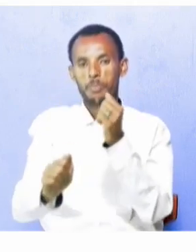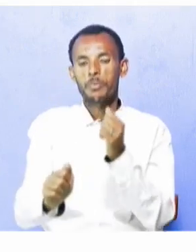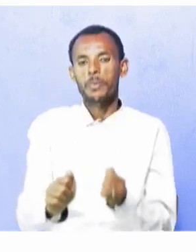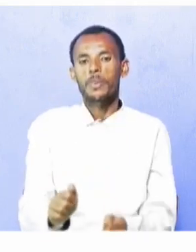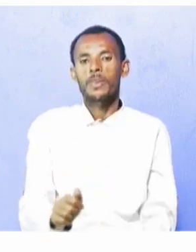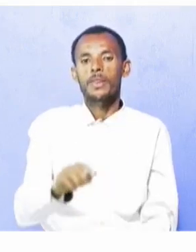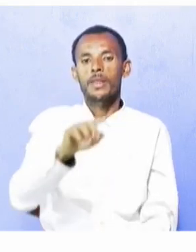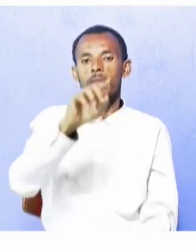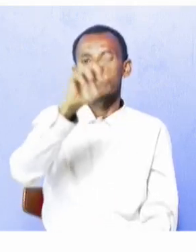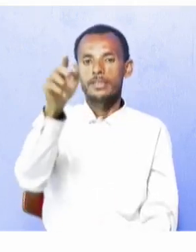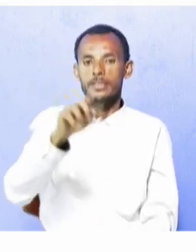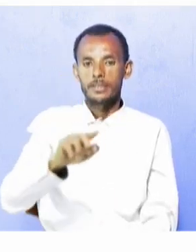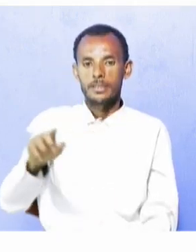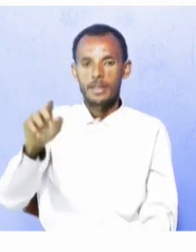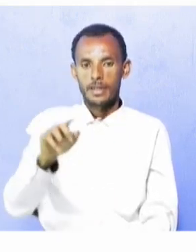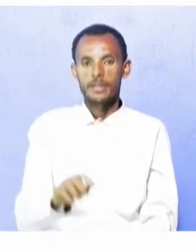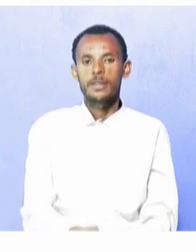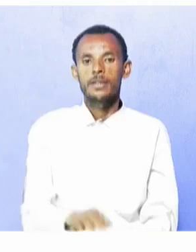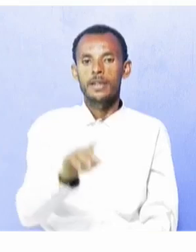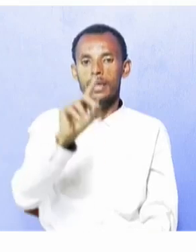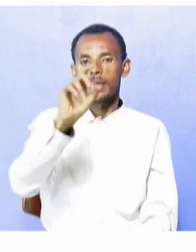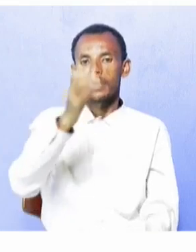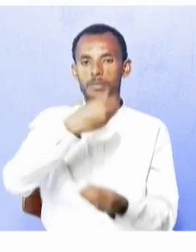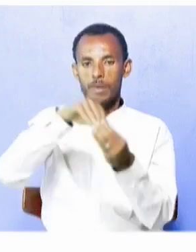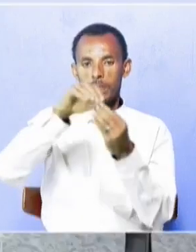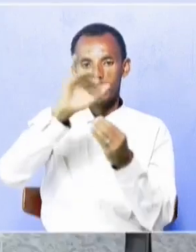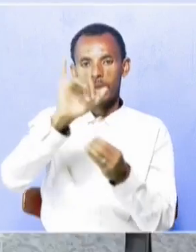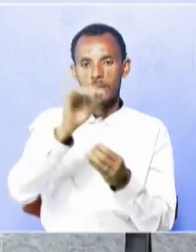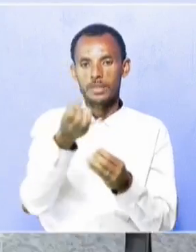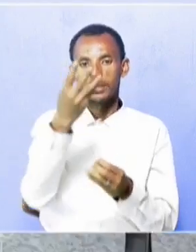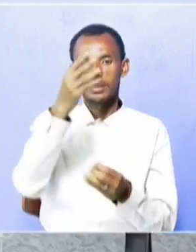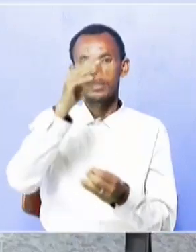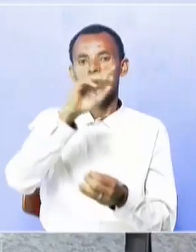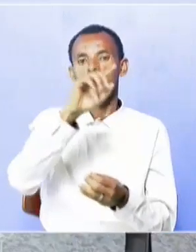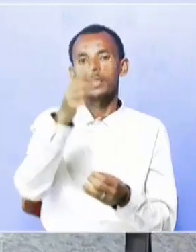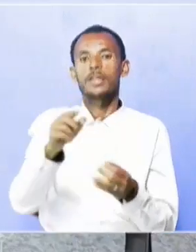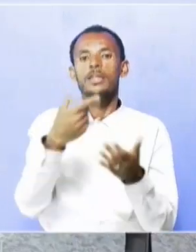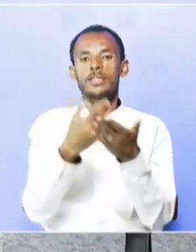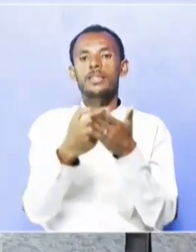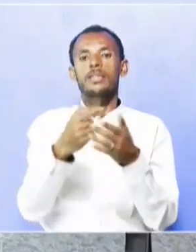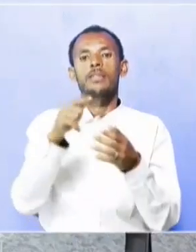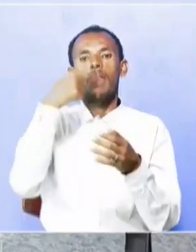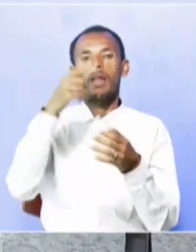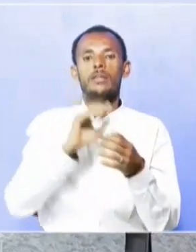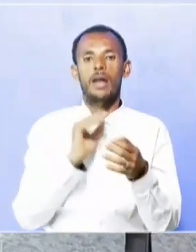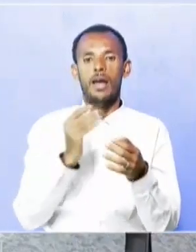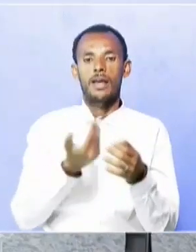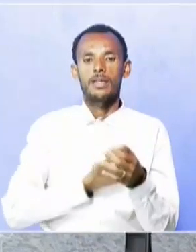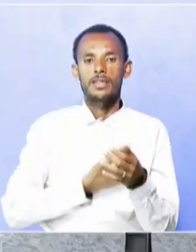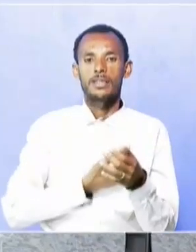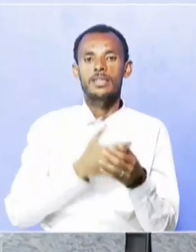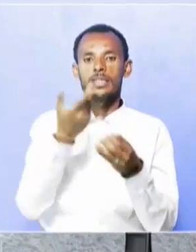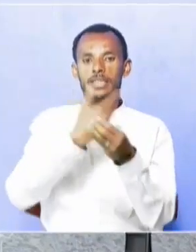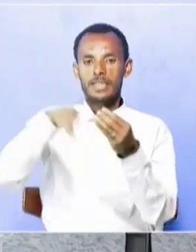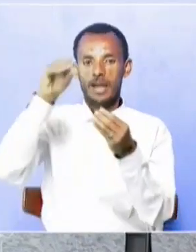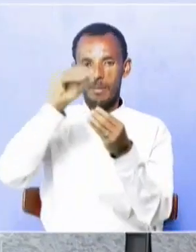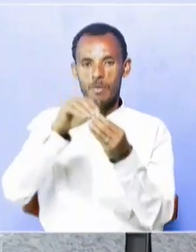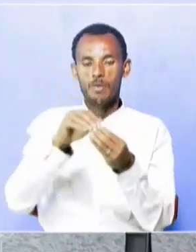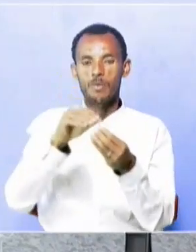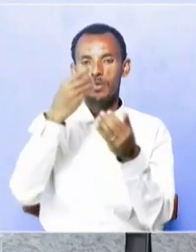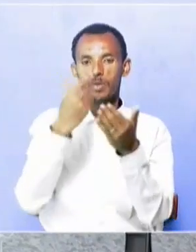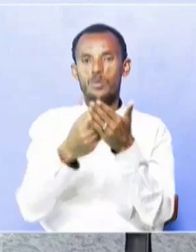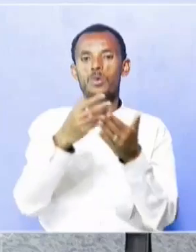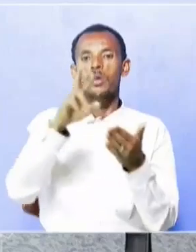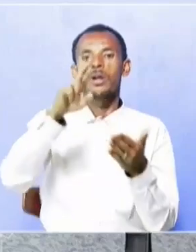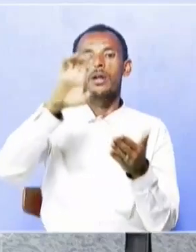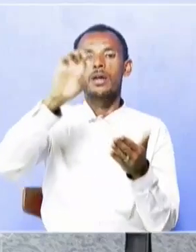then it remains Z, okay? So this tells us the sum of these two